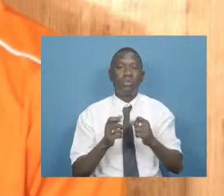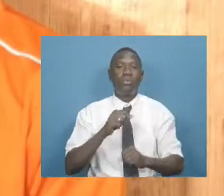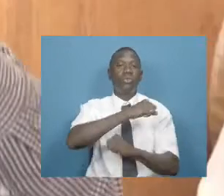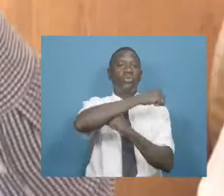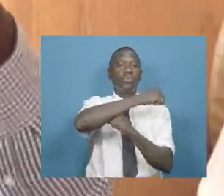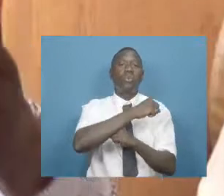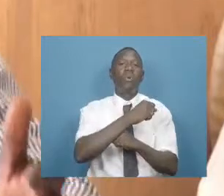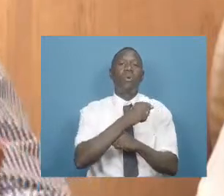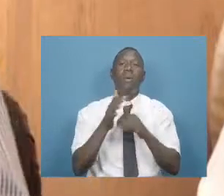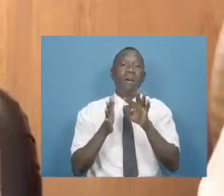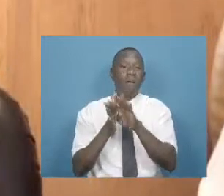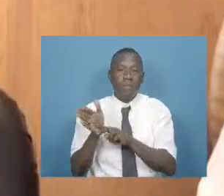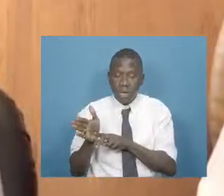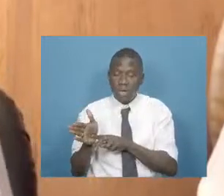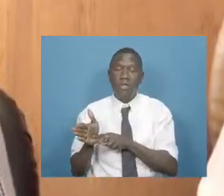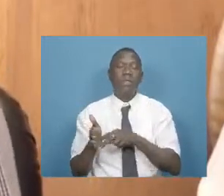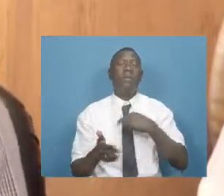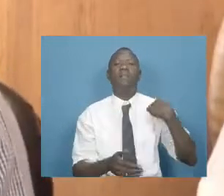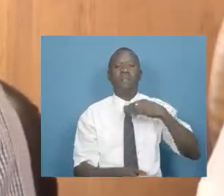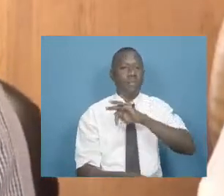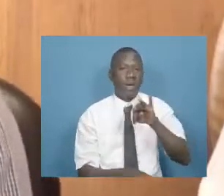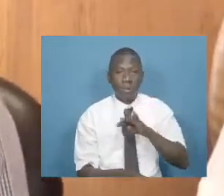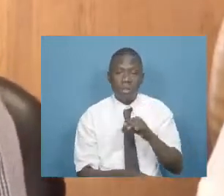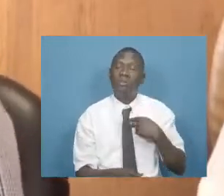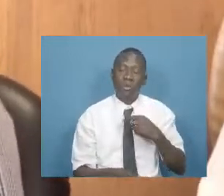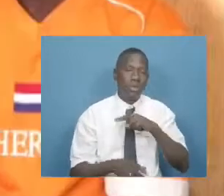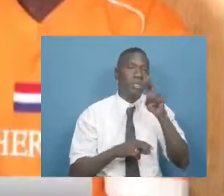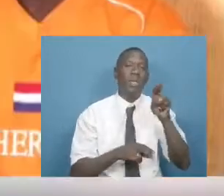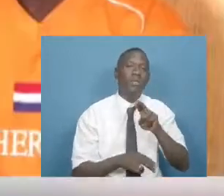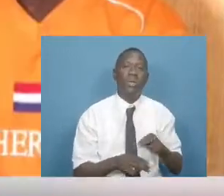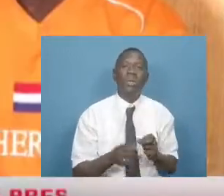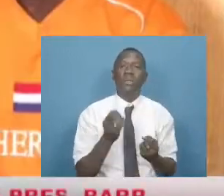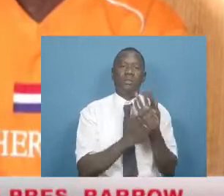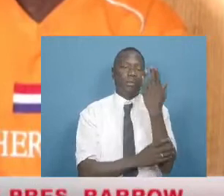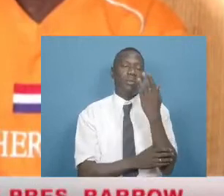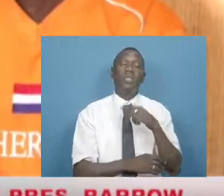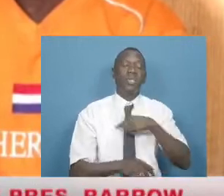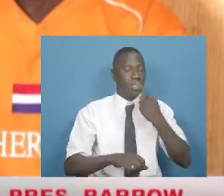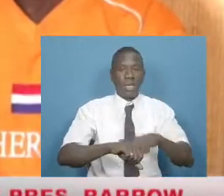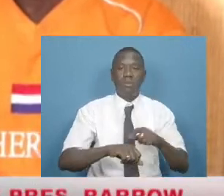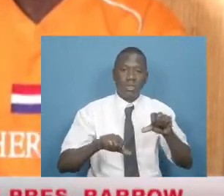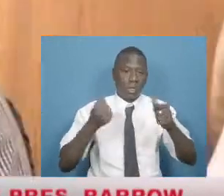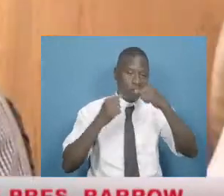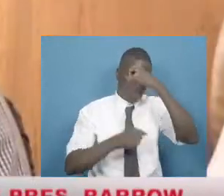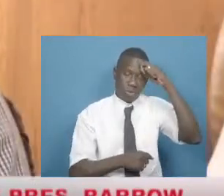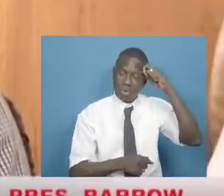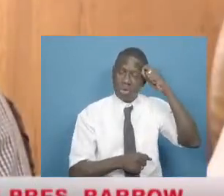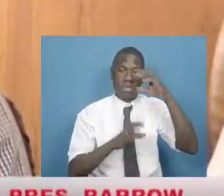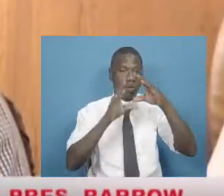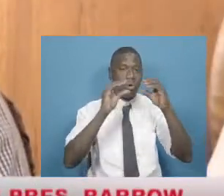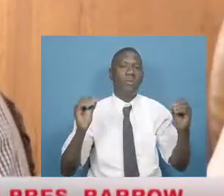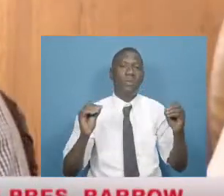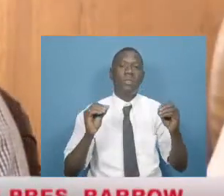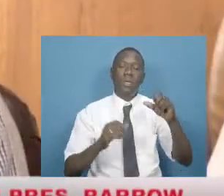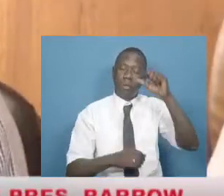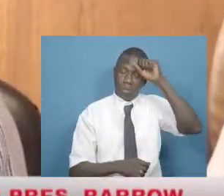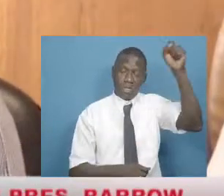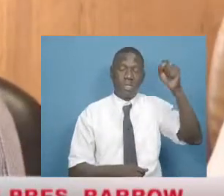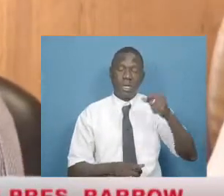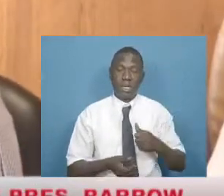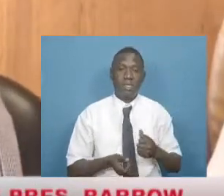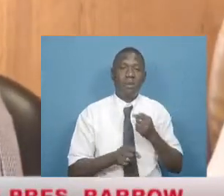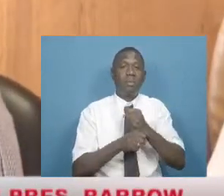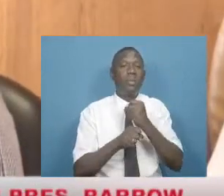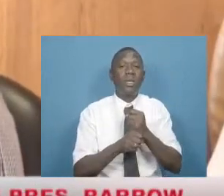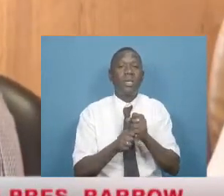and communities across the country for national development. He says since coming into office, the president has created a level playing field